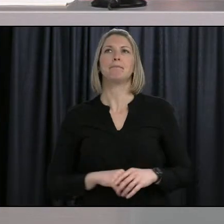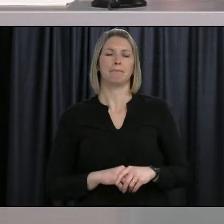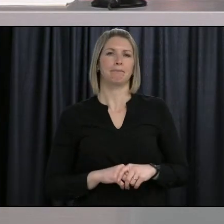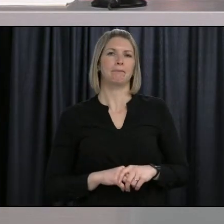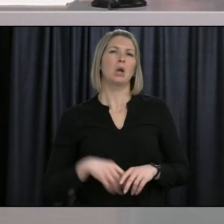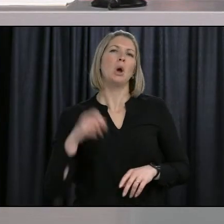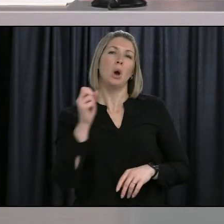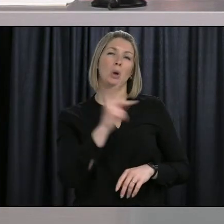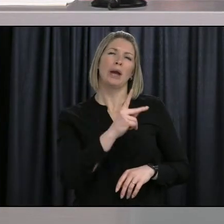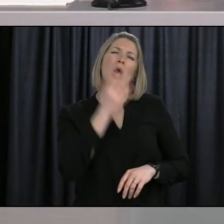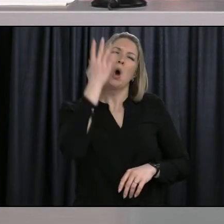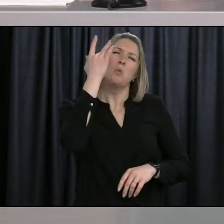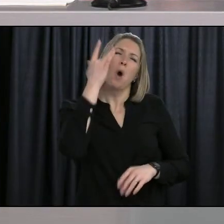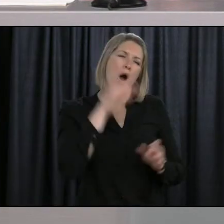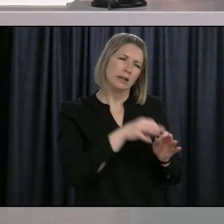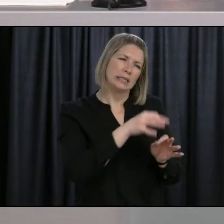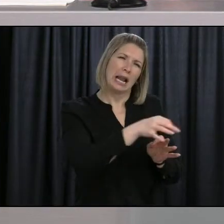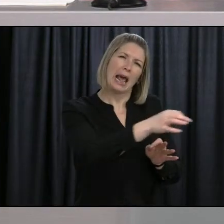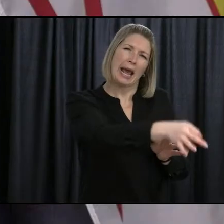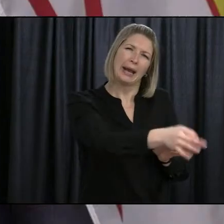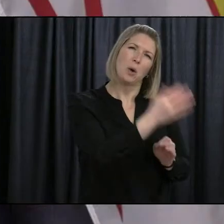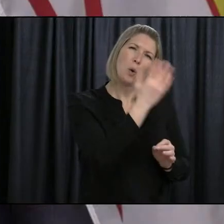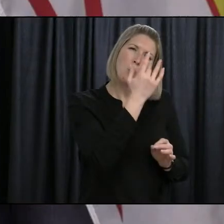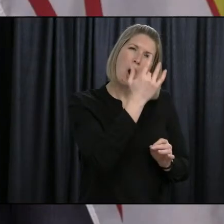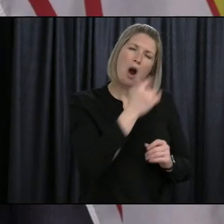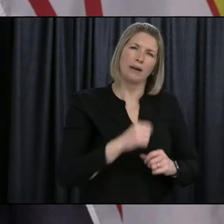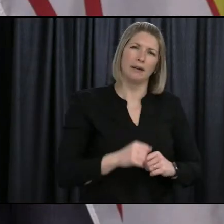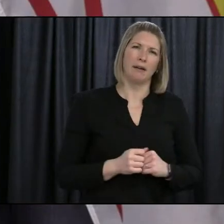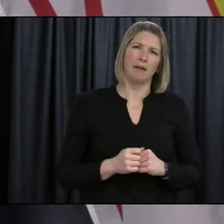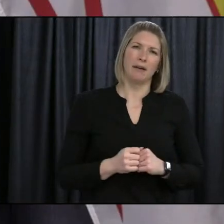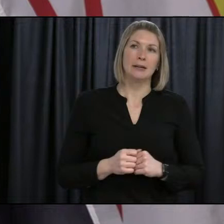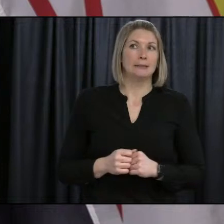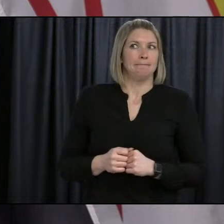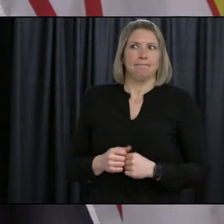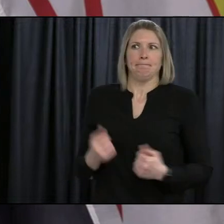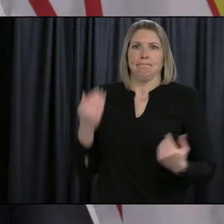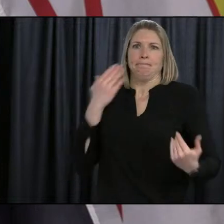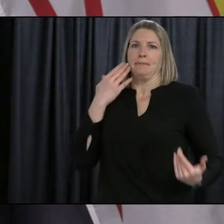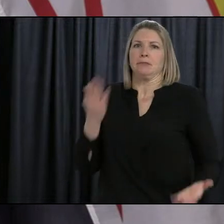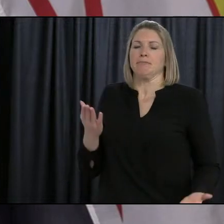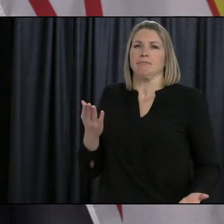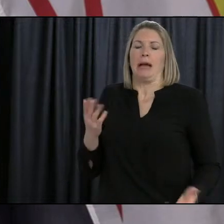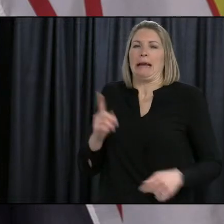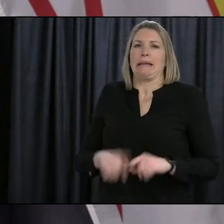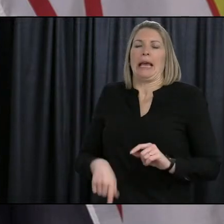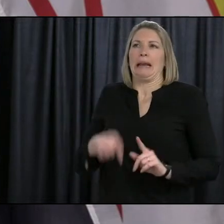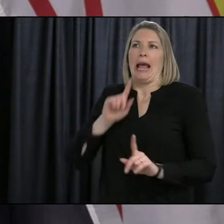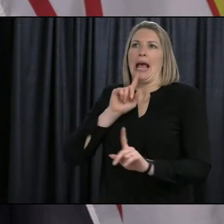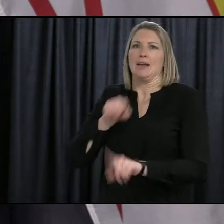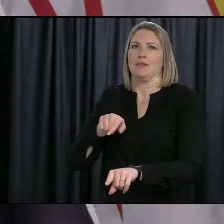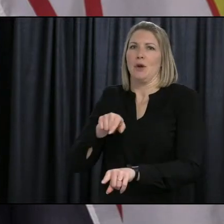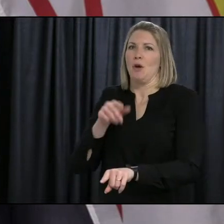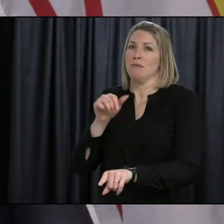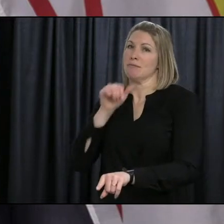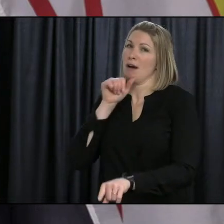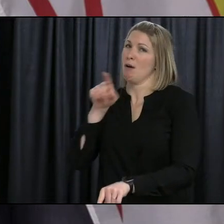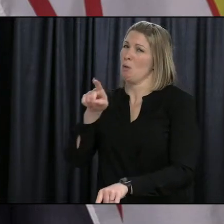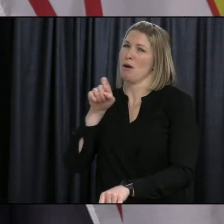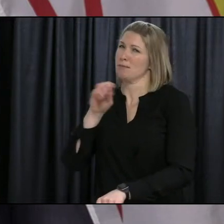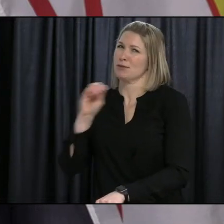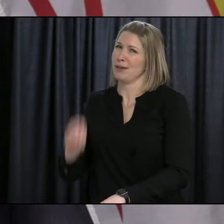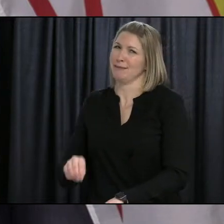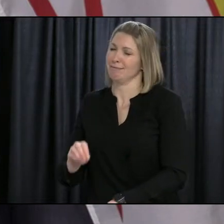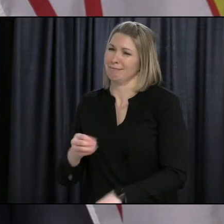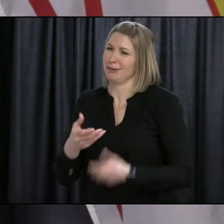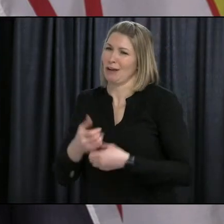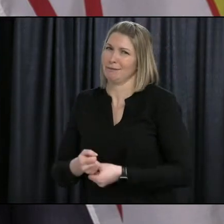of delayed that? I wouldn't be able to answer that question. Unfortunately, I'm not 100% sure, so I wouldn't want to speak